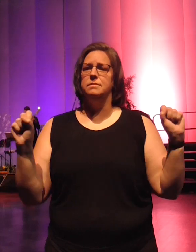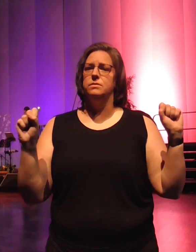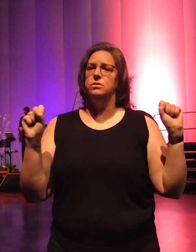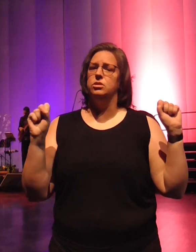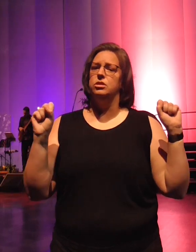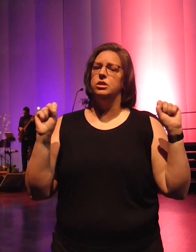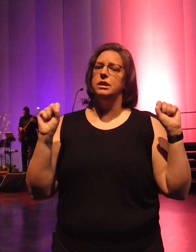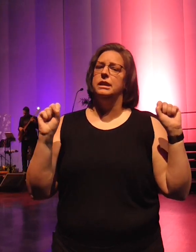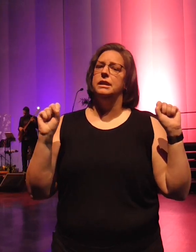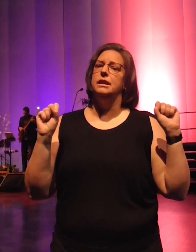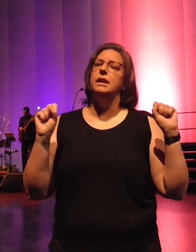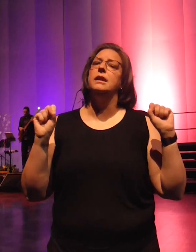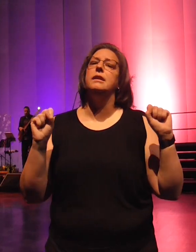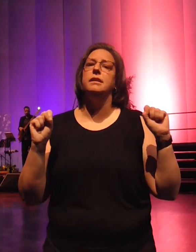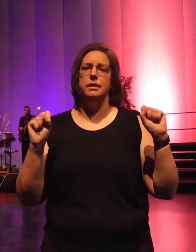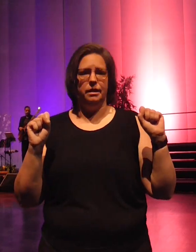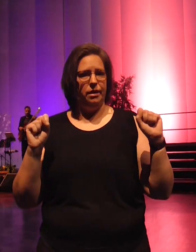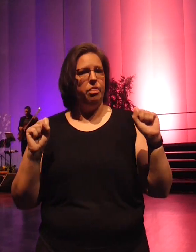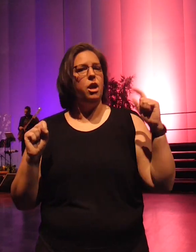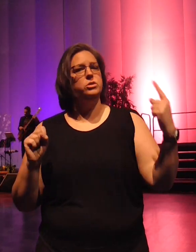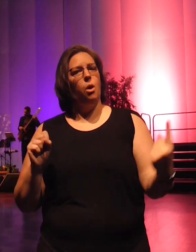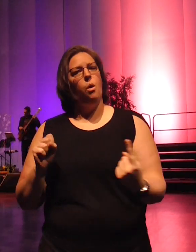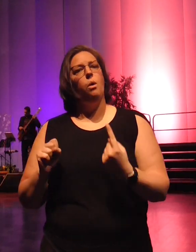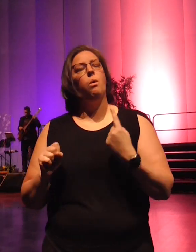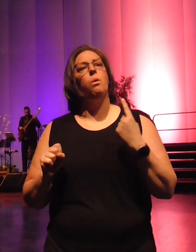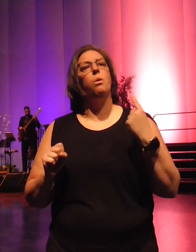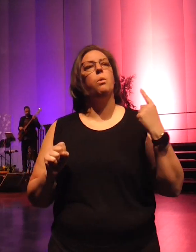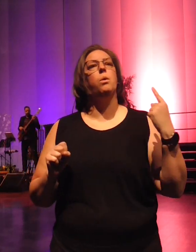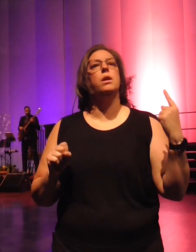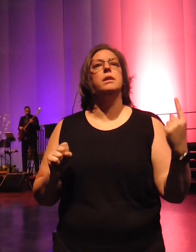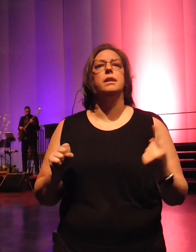free. There is